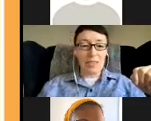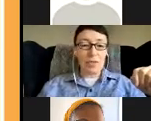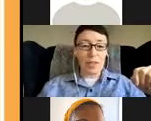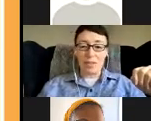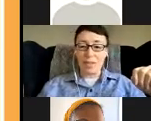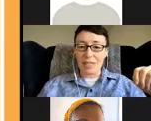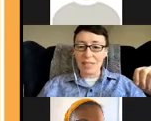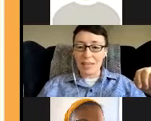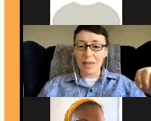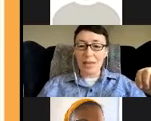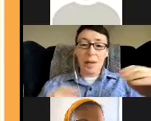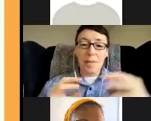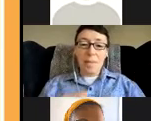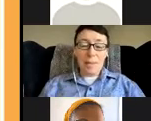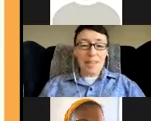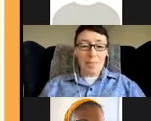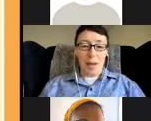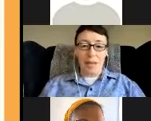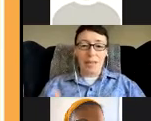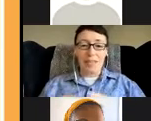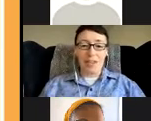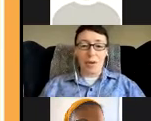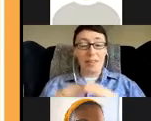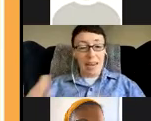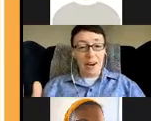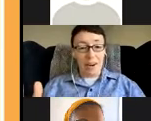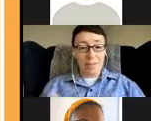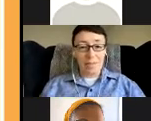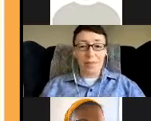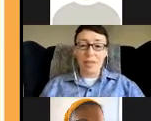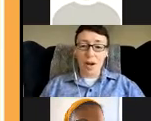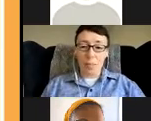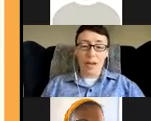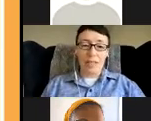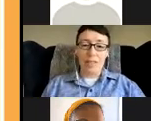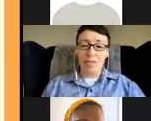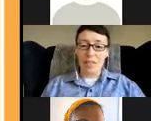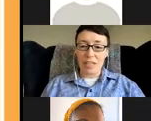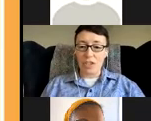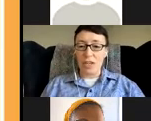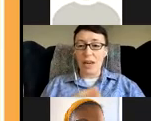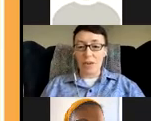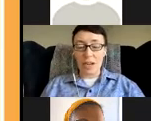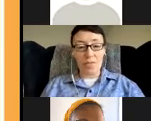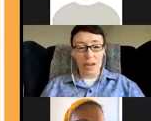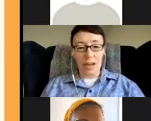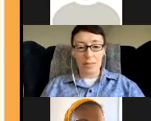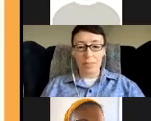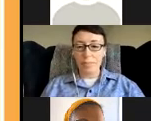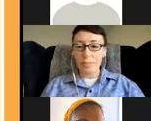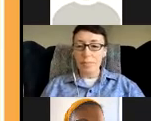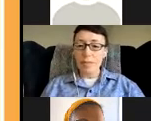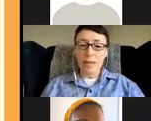in 2016. This amendment is known as CARA, the Comprehensive Addiction and Recovery